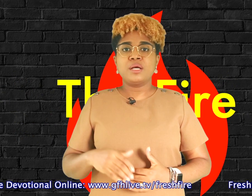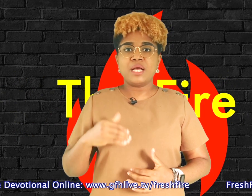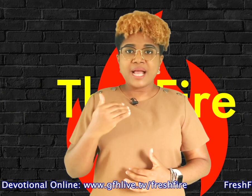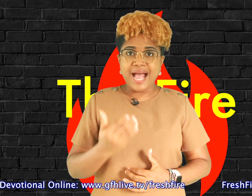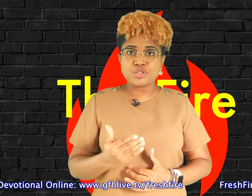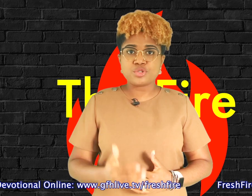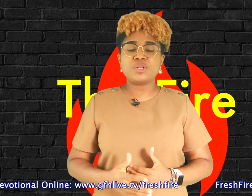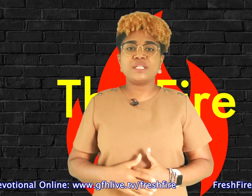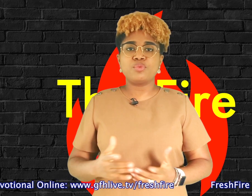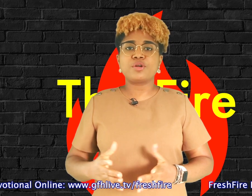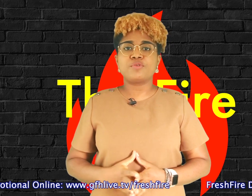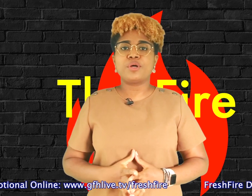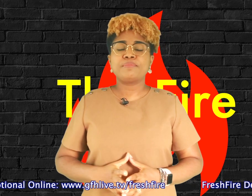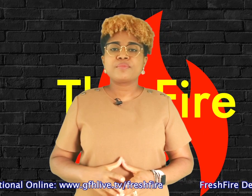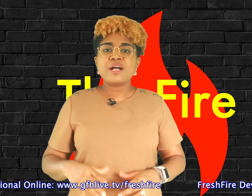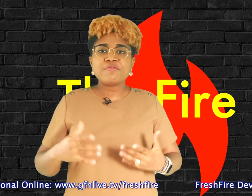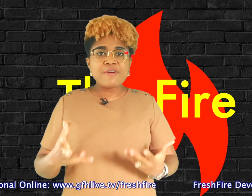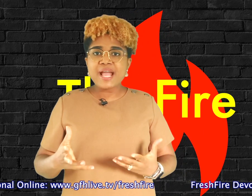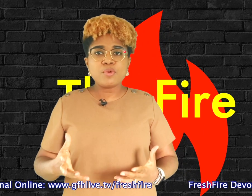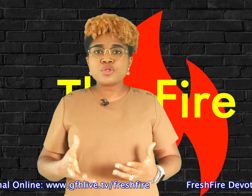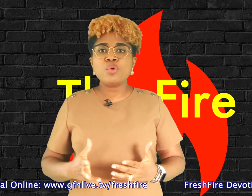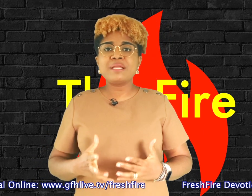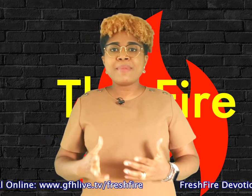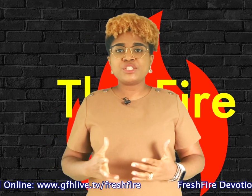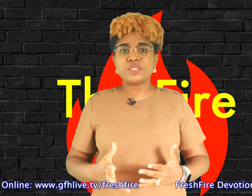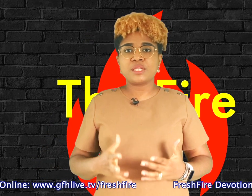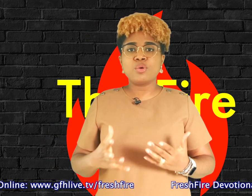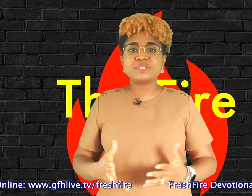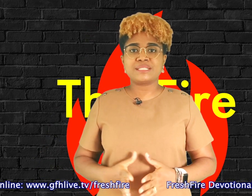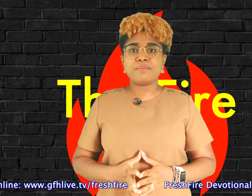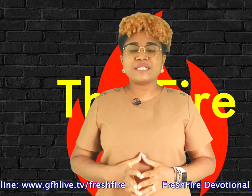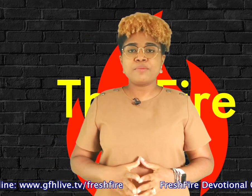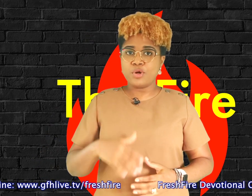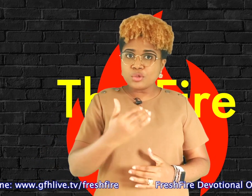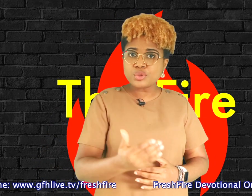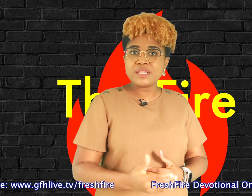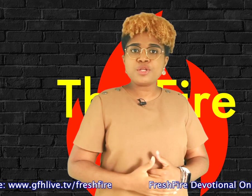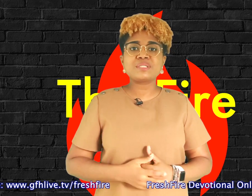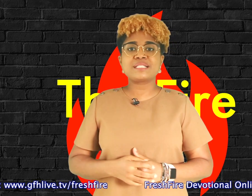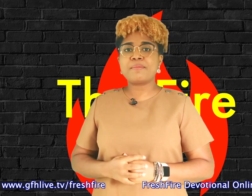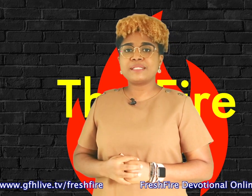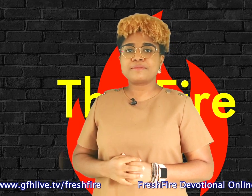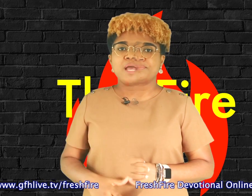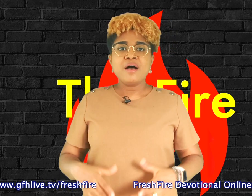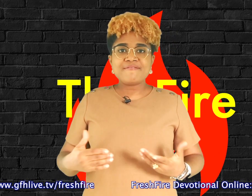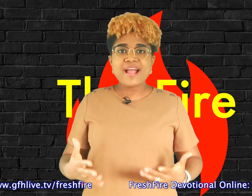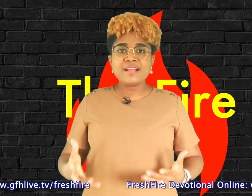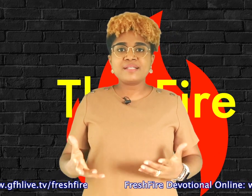Bible as you study the Word of God. Fire was not only mentioned in the Old Testament, but also in the New